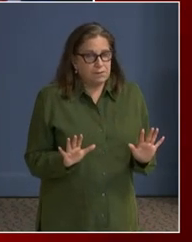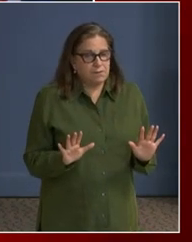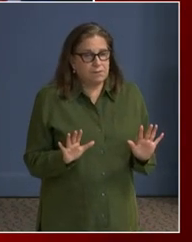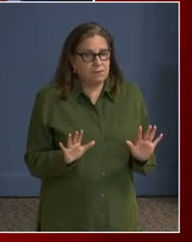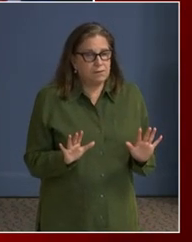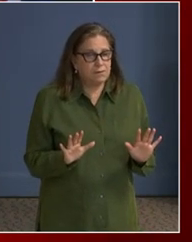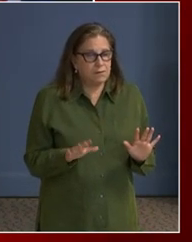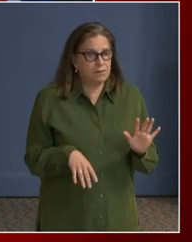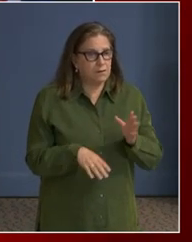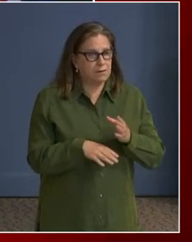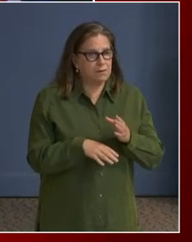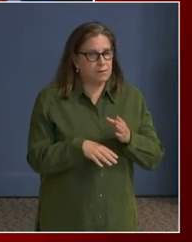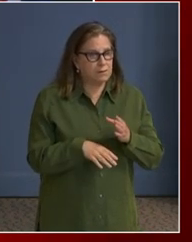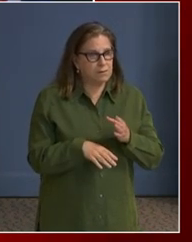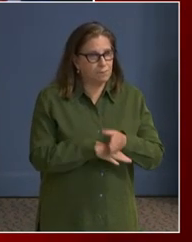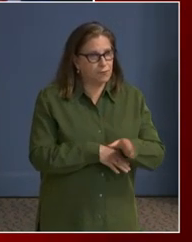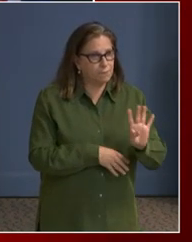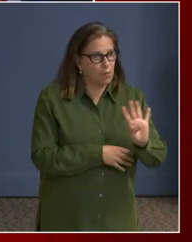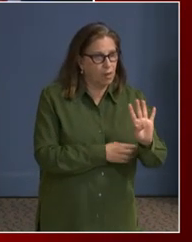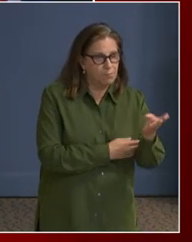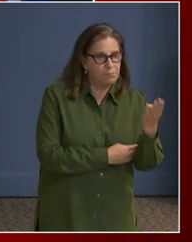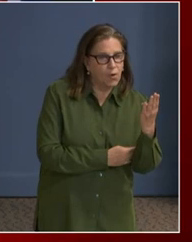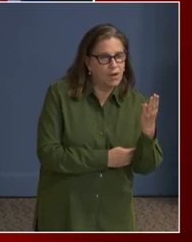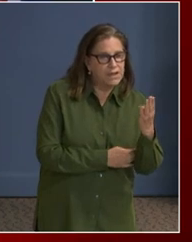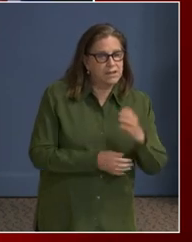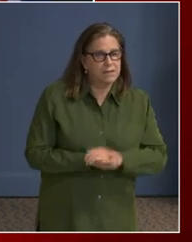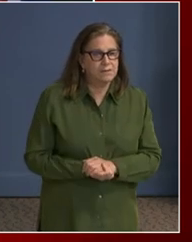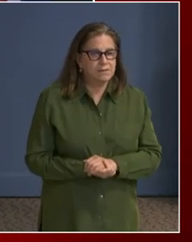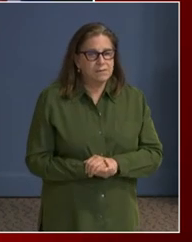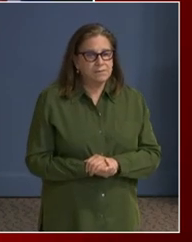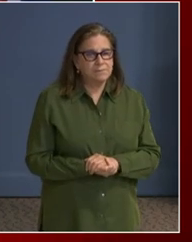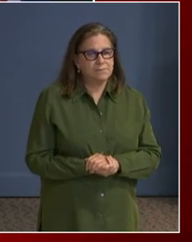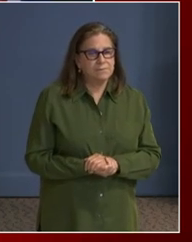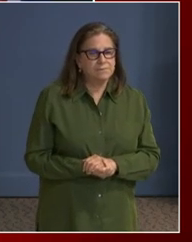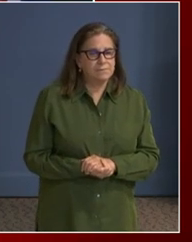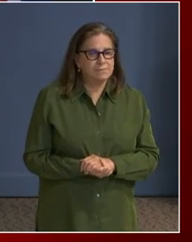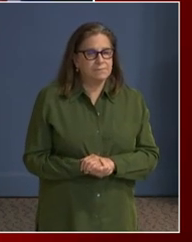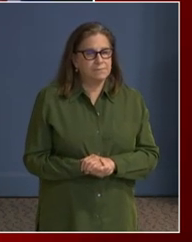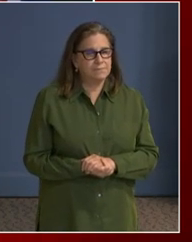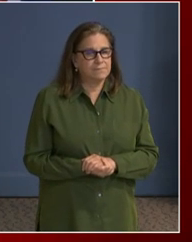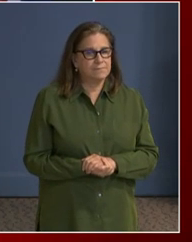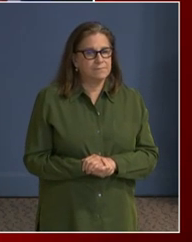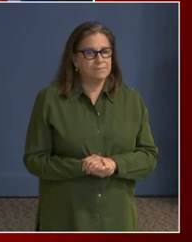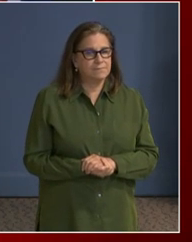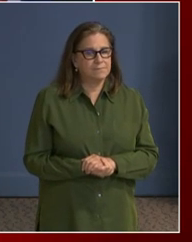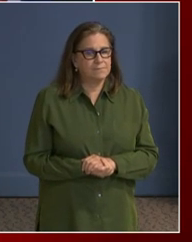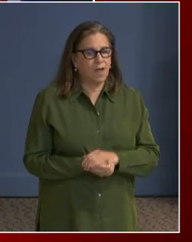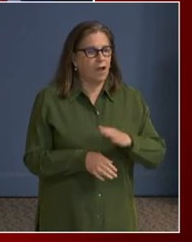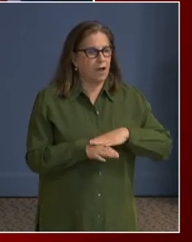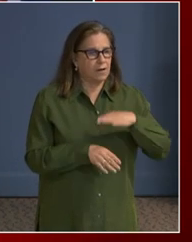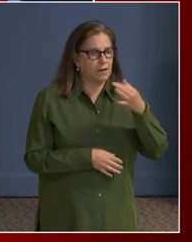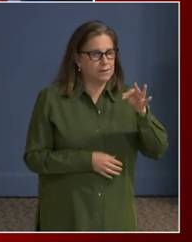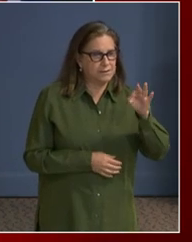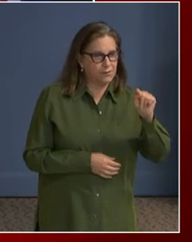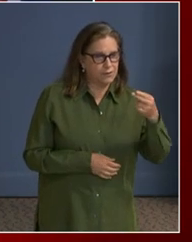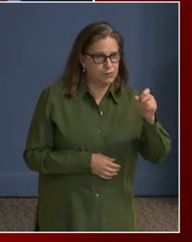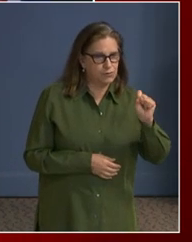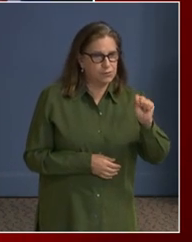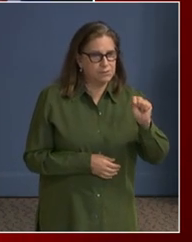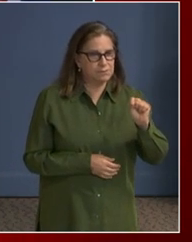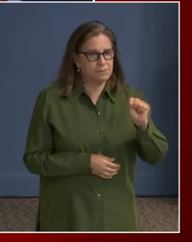4 a.m., 5D responded to a home in the 800 block of 19th Street. Inside the home, they found an adult